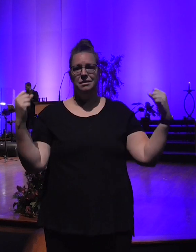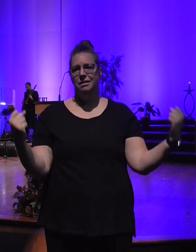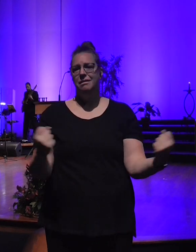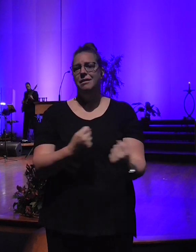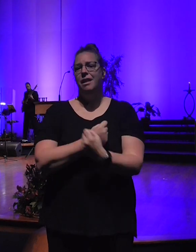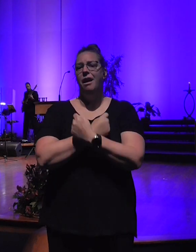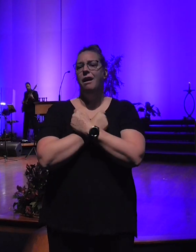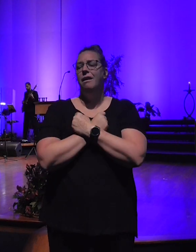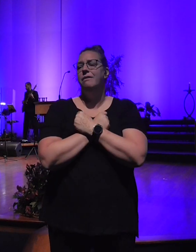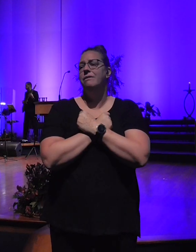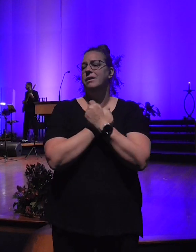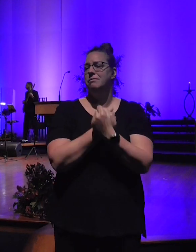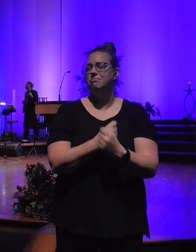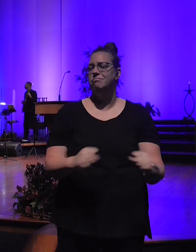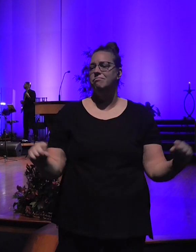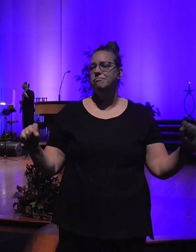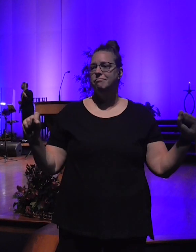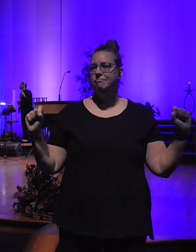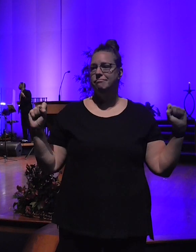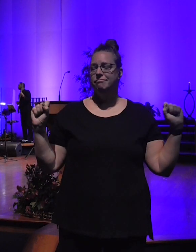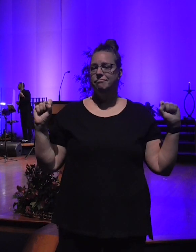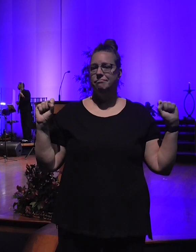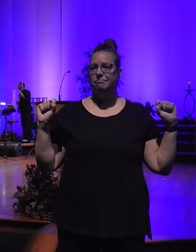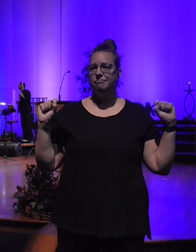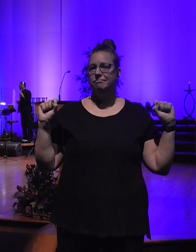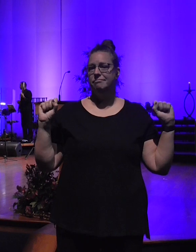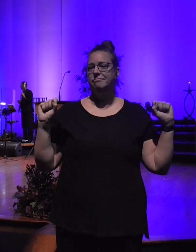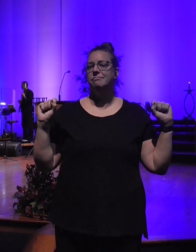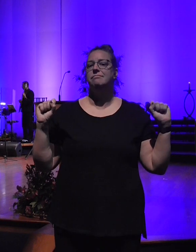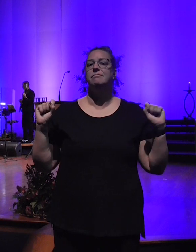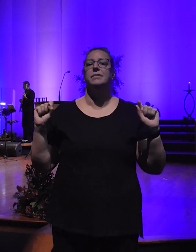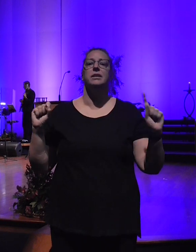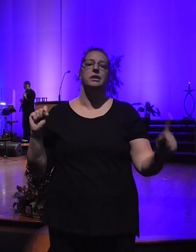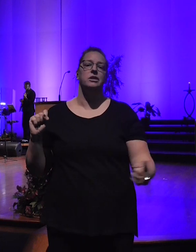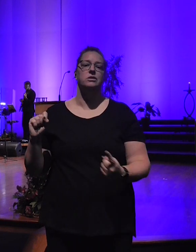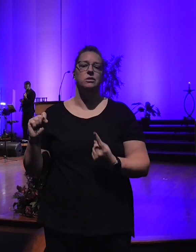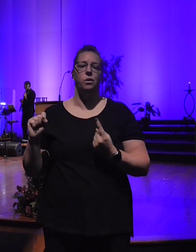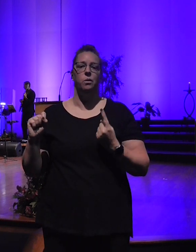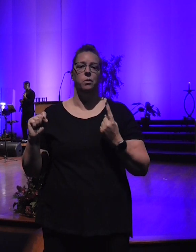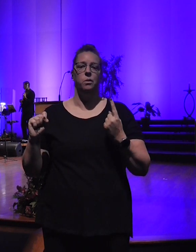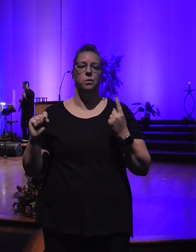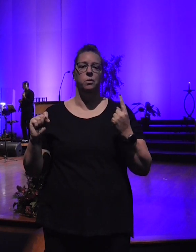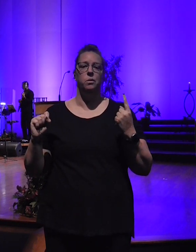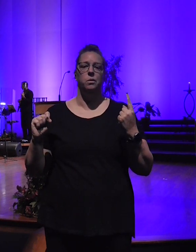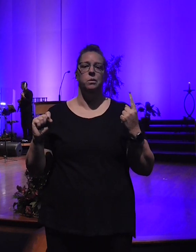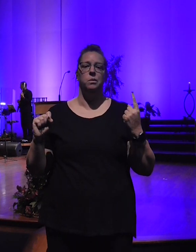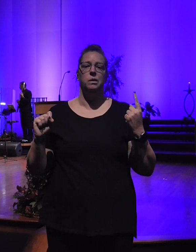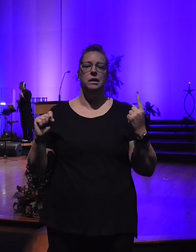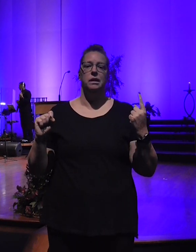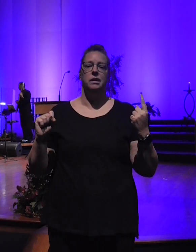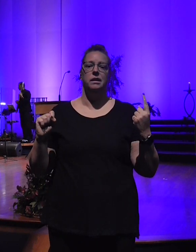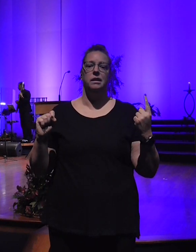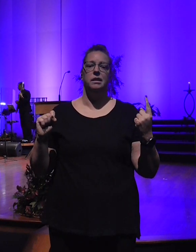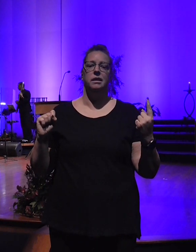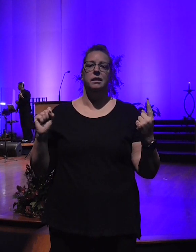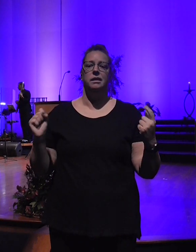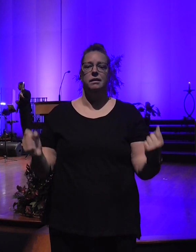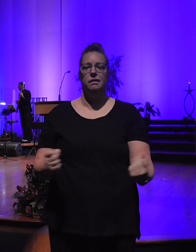that sets us free. There is only